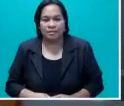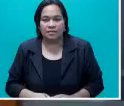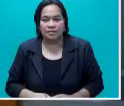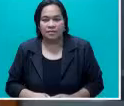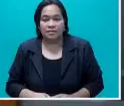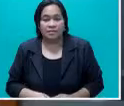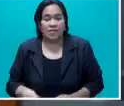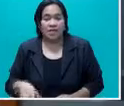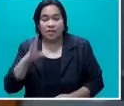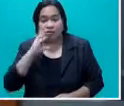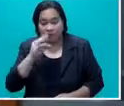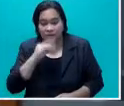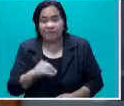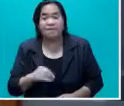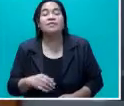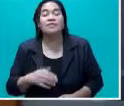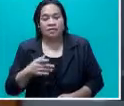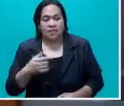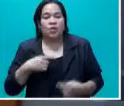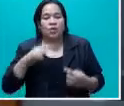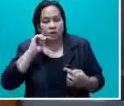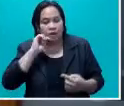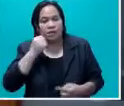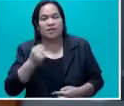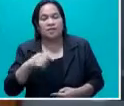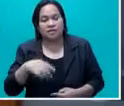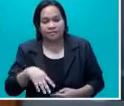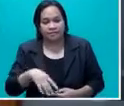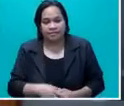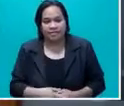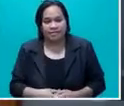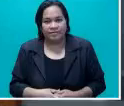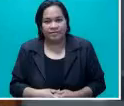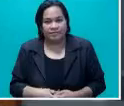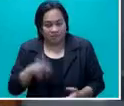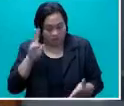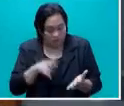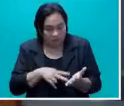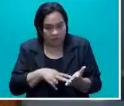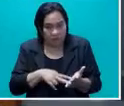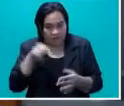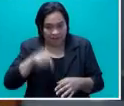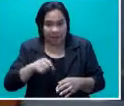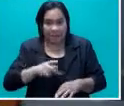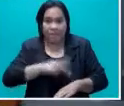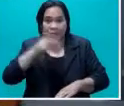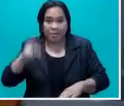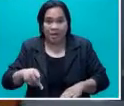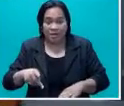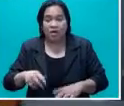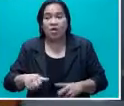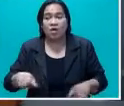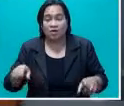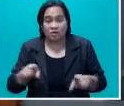Honorable Speaker, and also we will note that here in Parliament, and